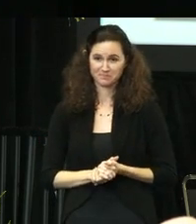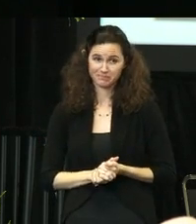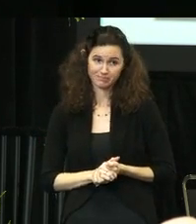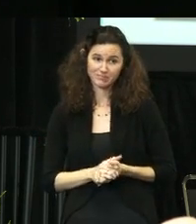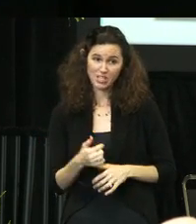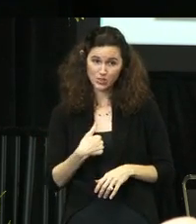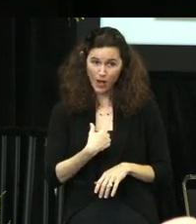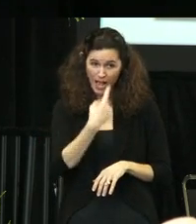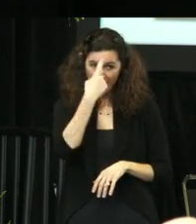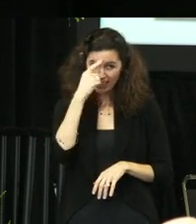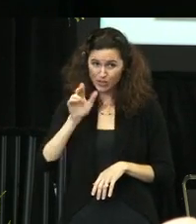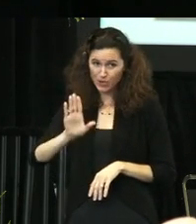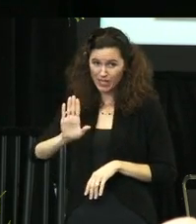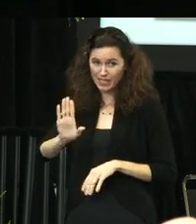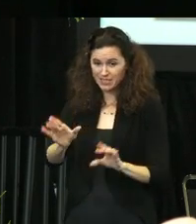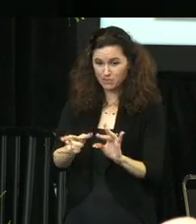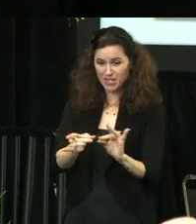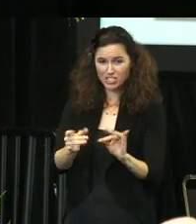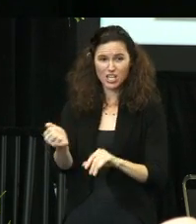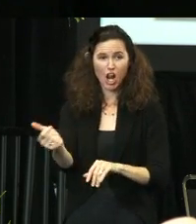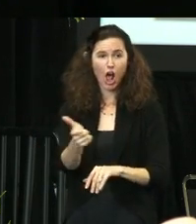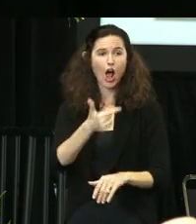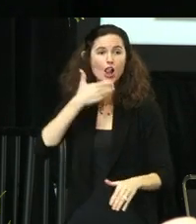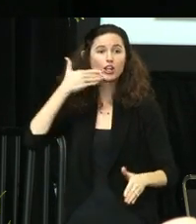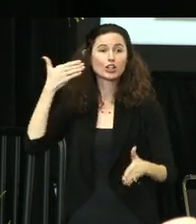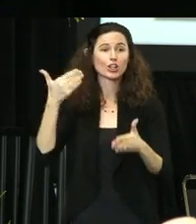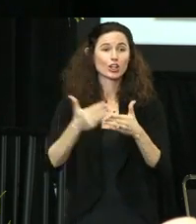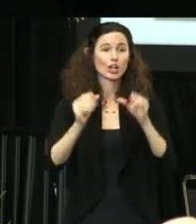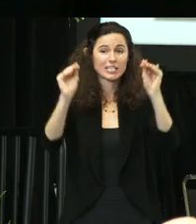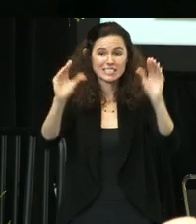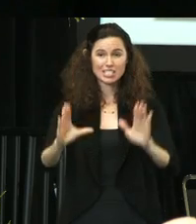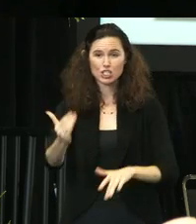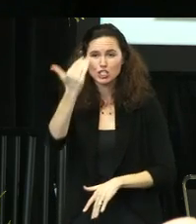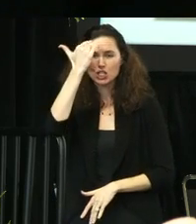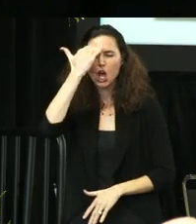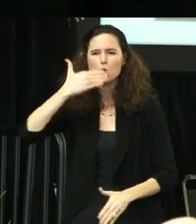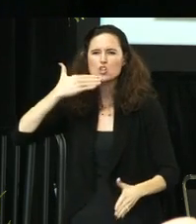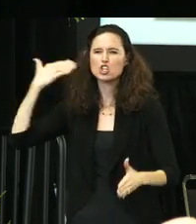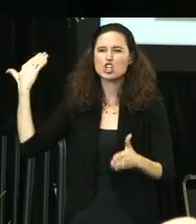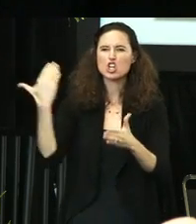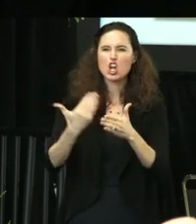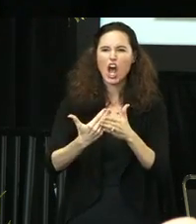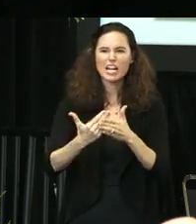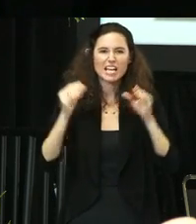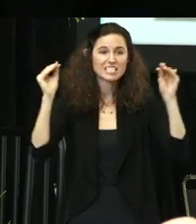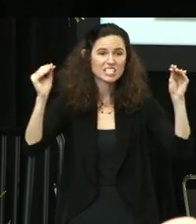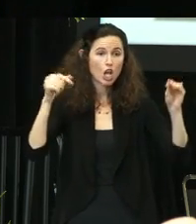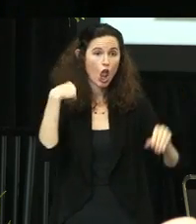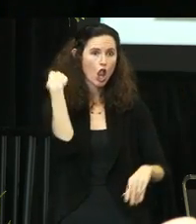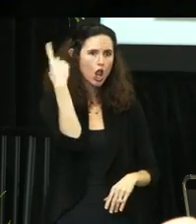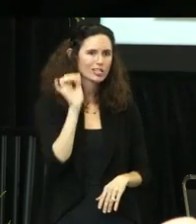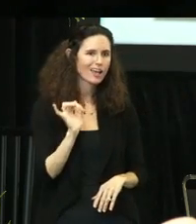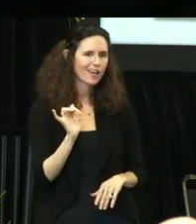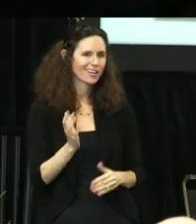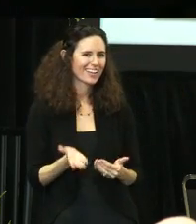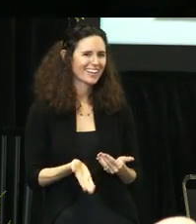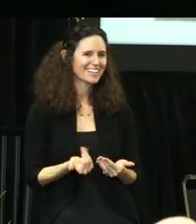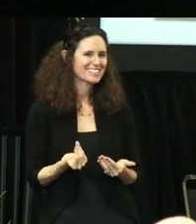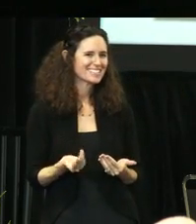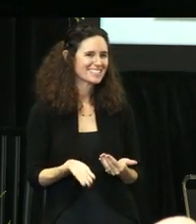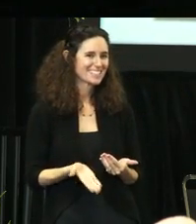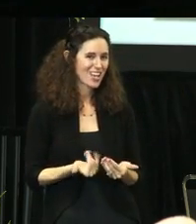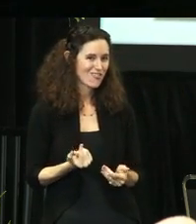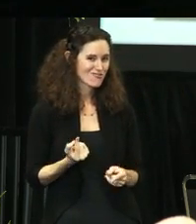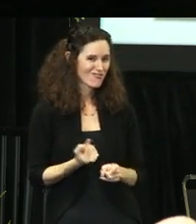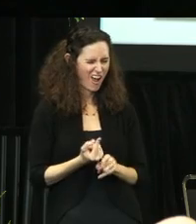I think what he's missing is a secret that all good faculty know up here. Good teaching looks easy because it's well